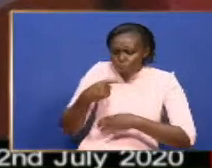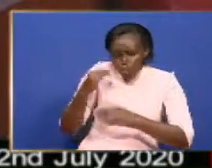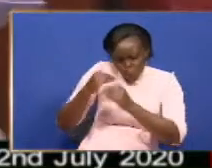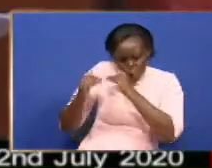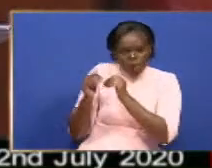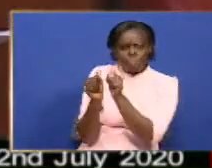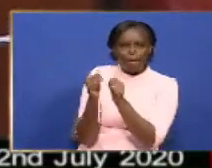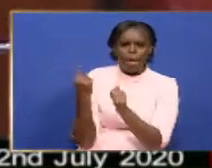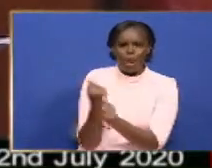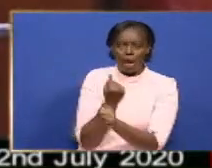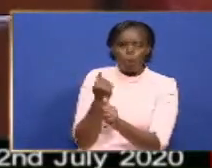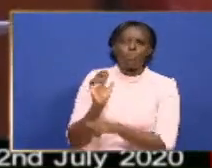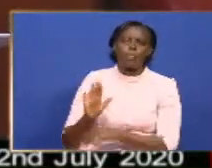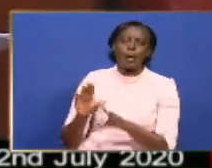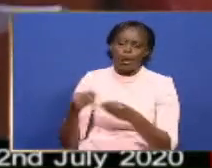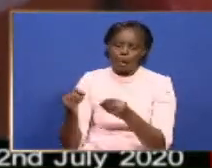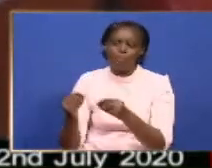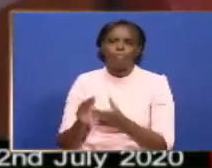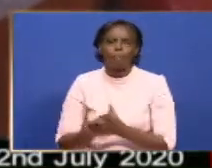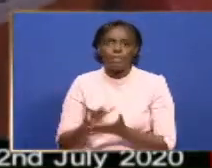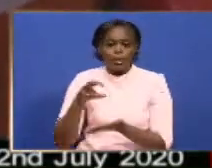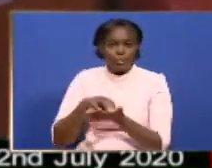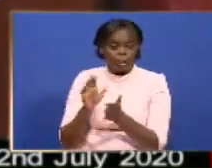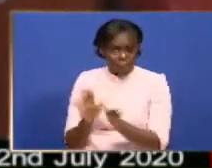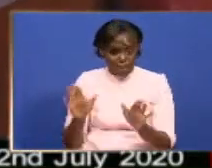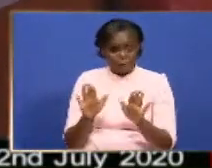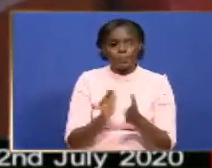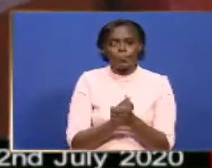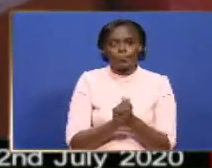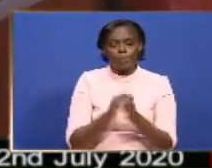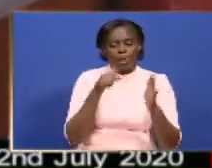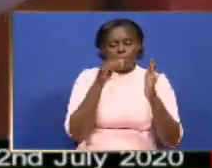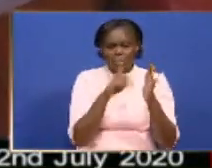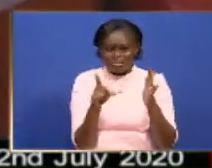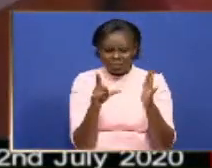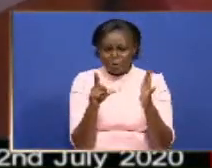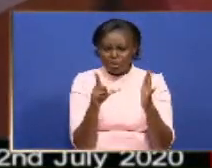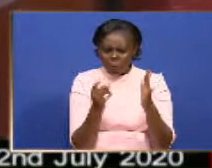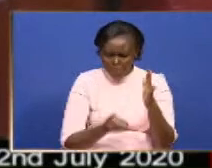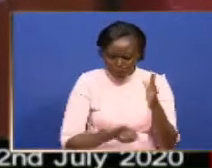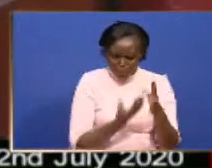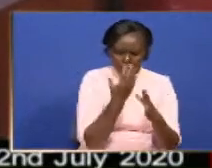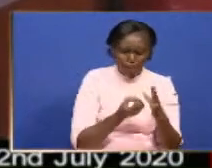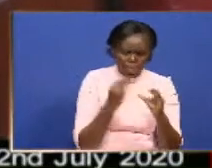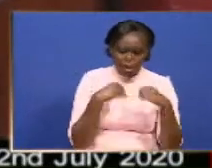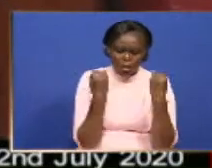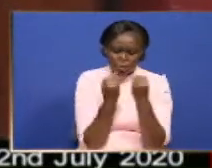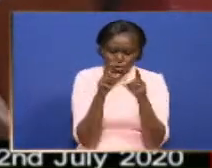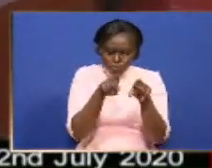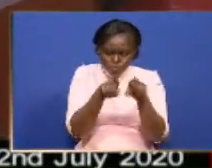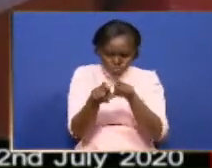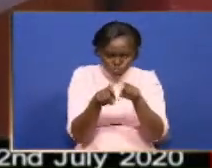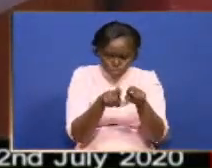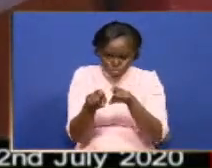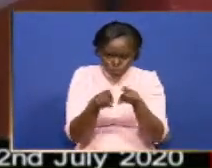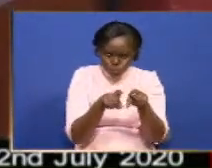qualify. This bill also forms institutions that will govern the discharge of